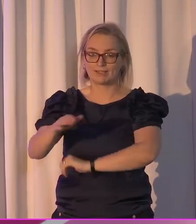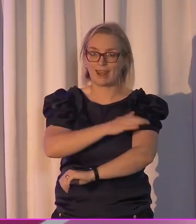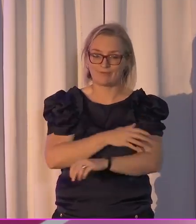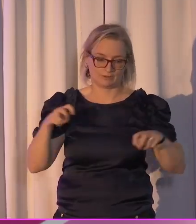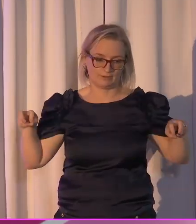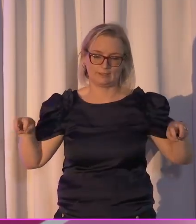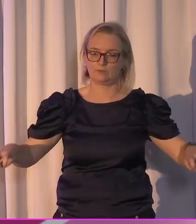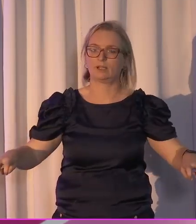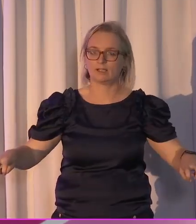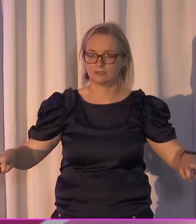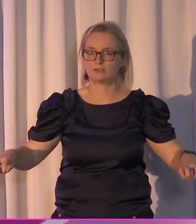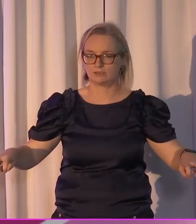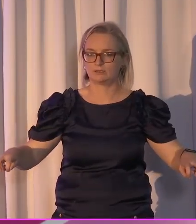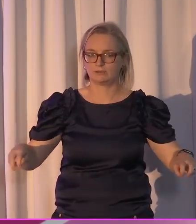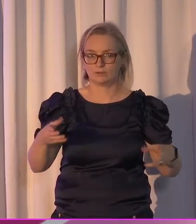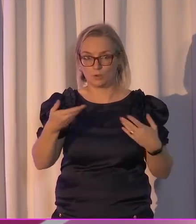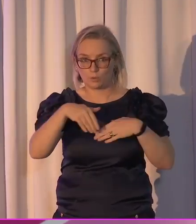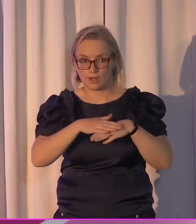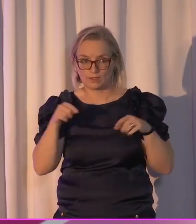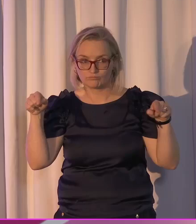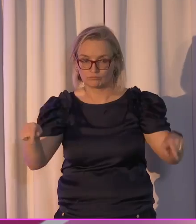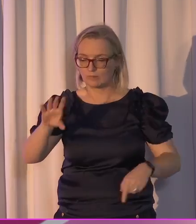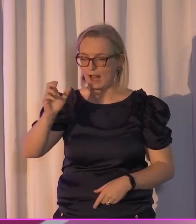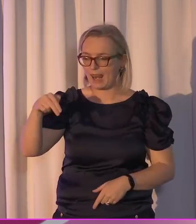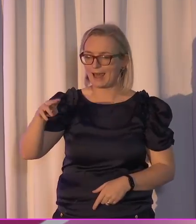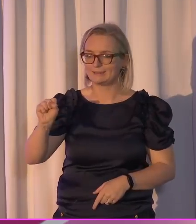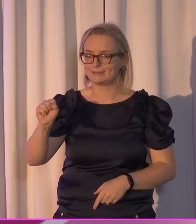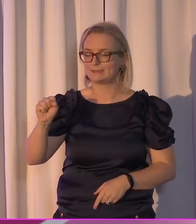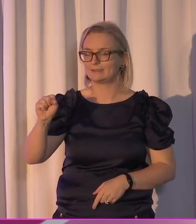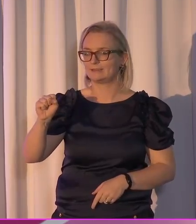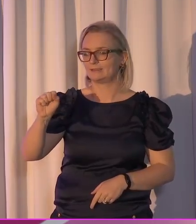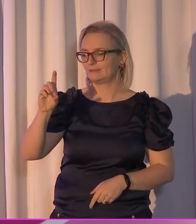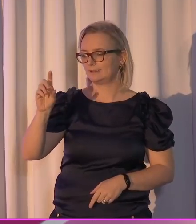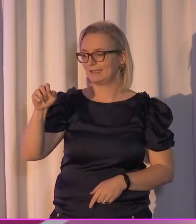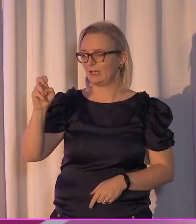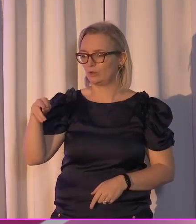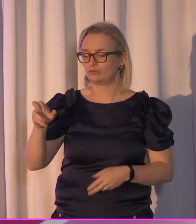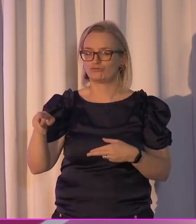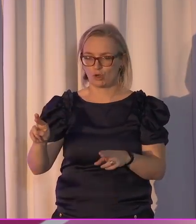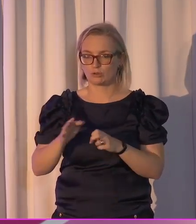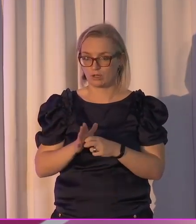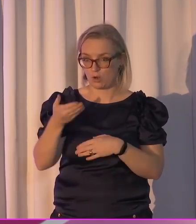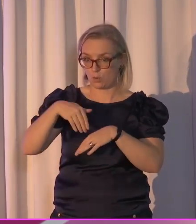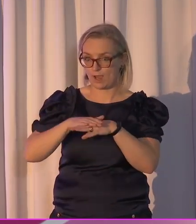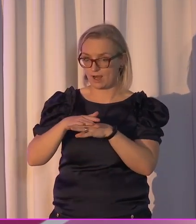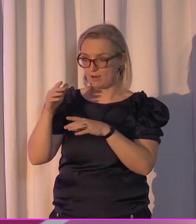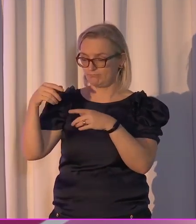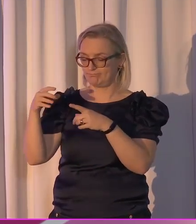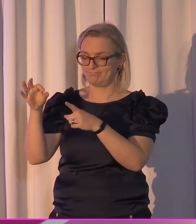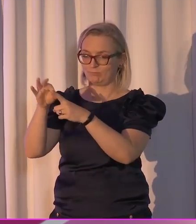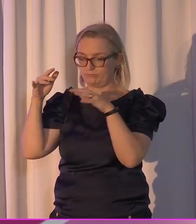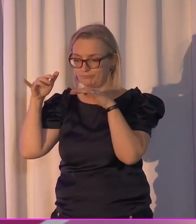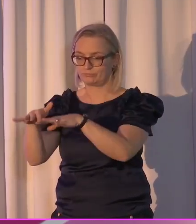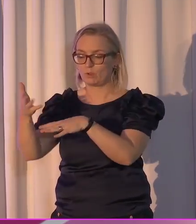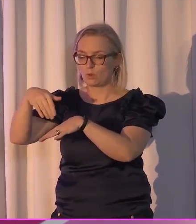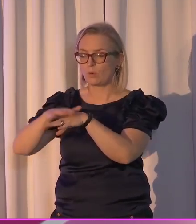my left to Lansdowne Road, and the assembly point there will be beside Elvery's shop. The